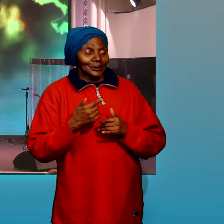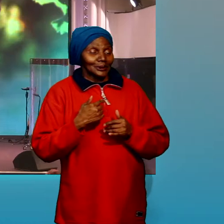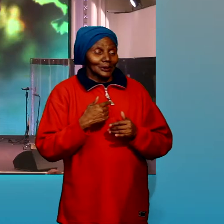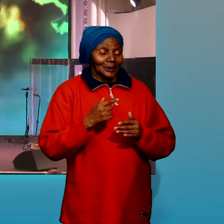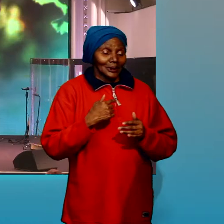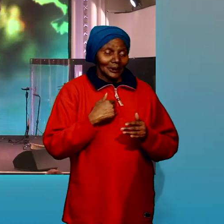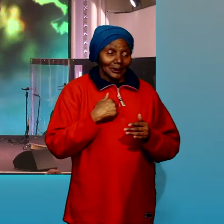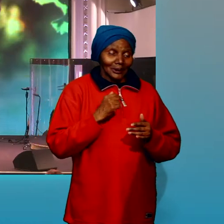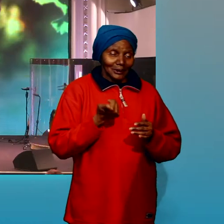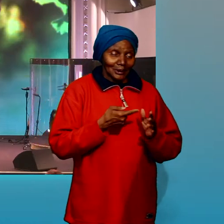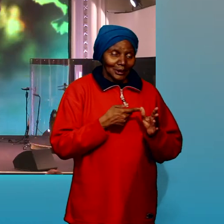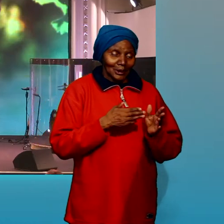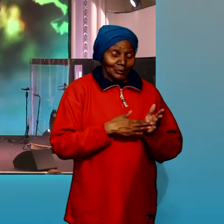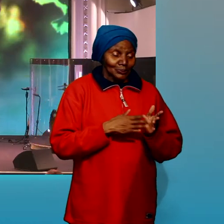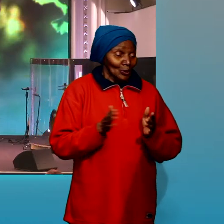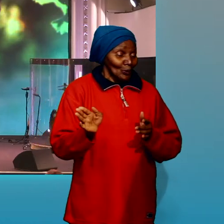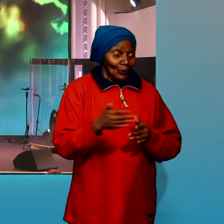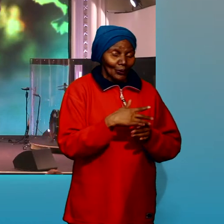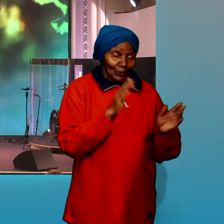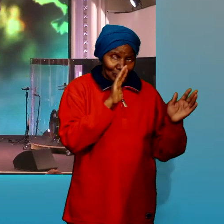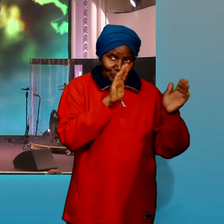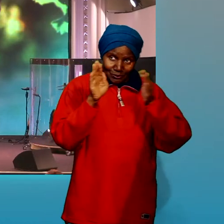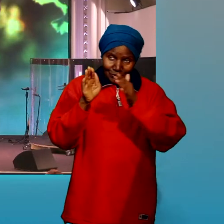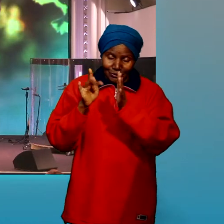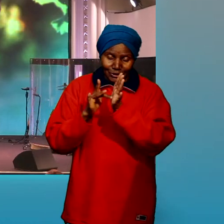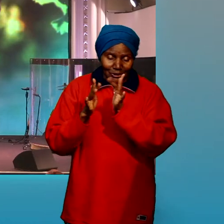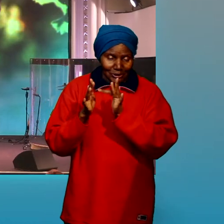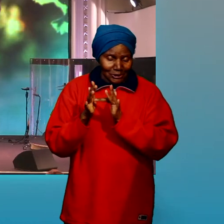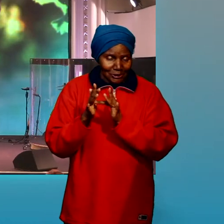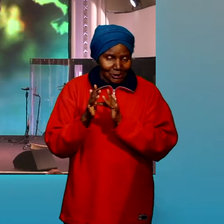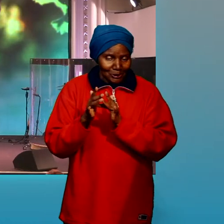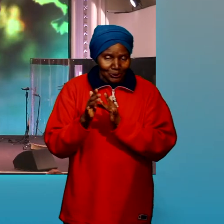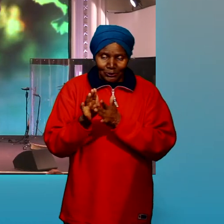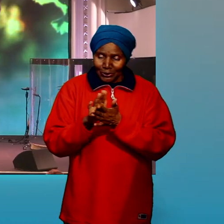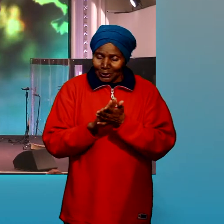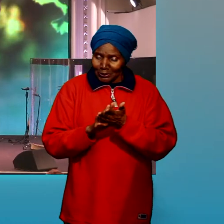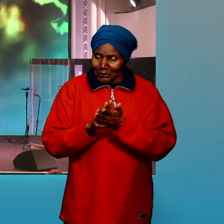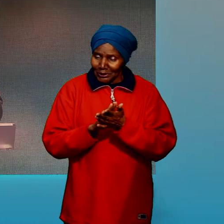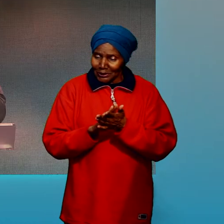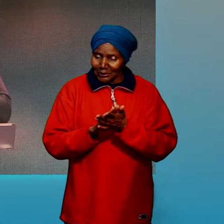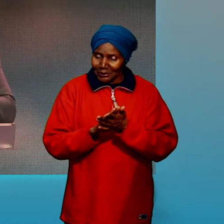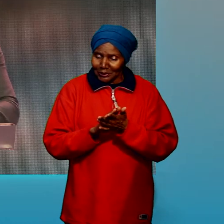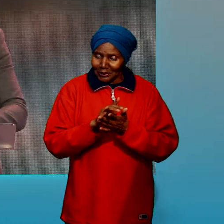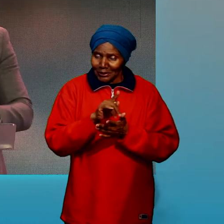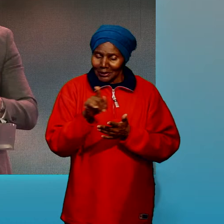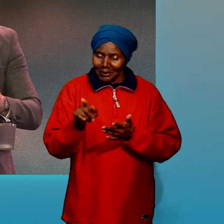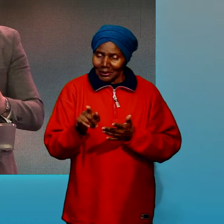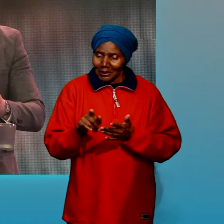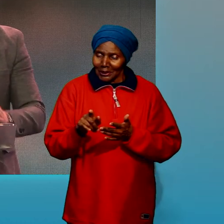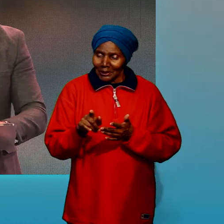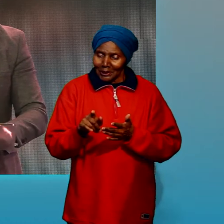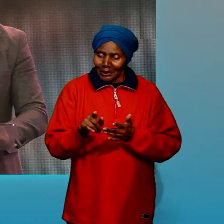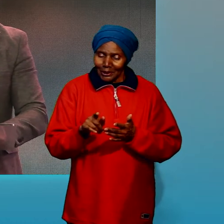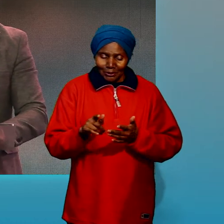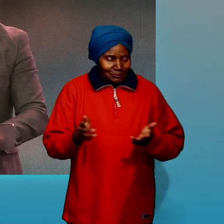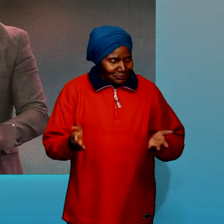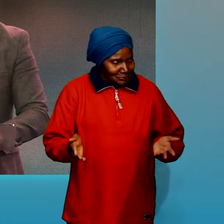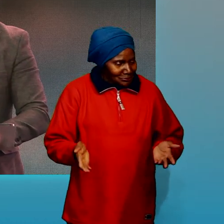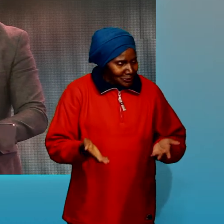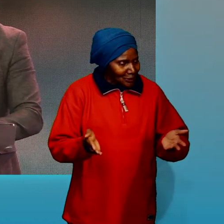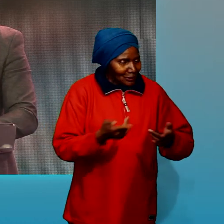the I ams point to Jesus. And they in turn fuel and facilitate a crucial and